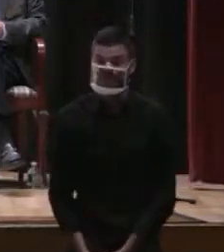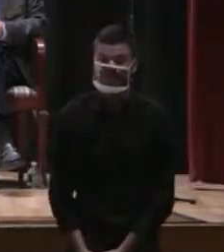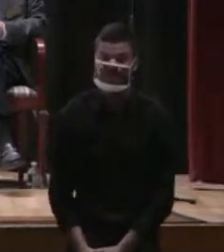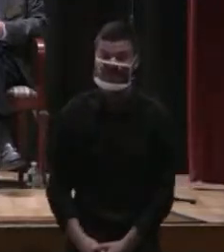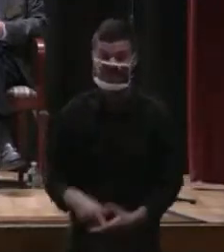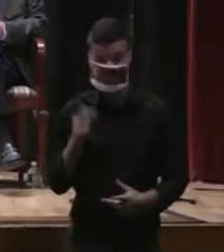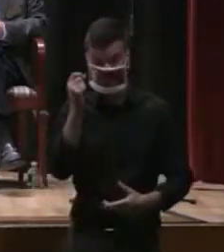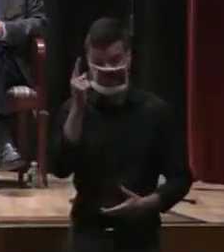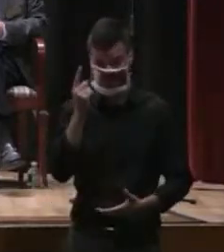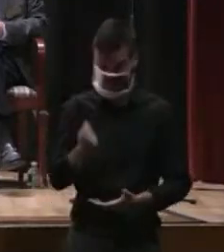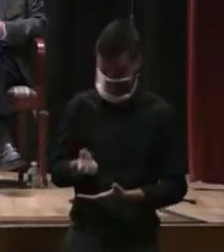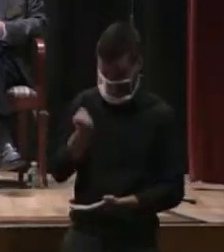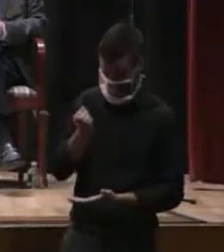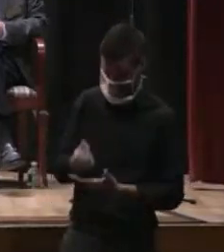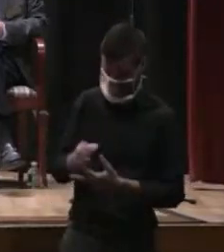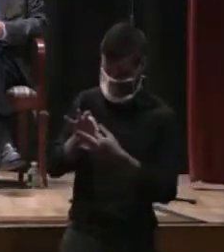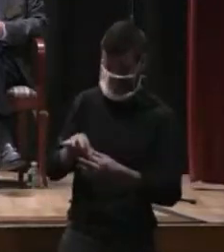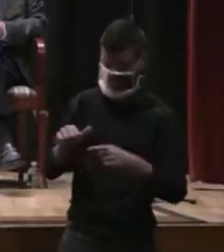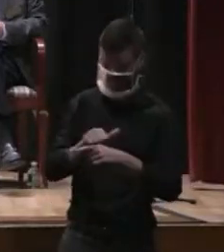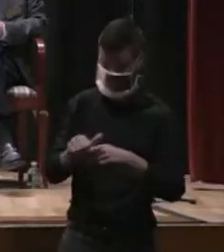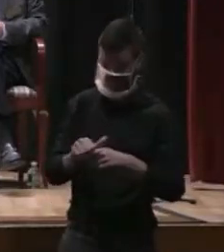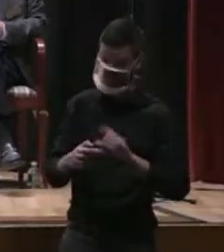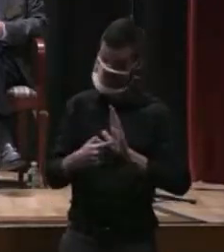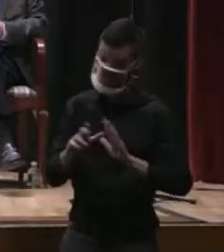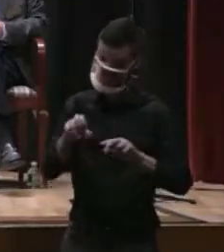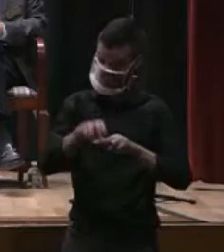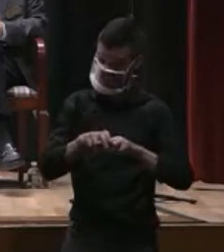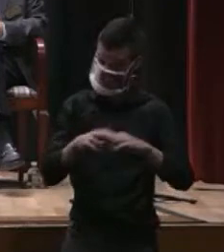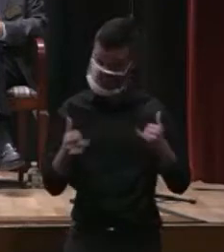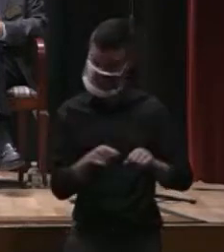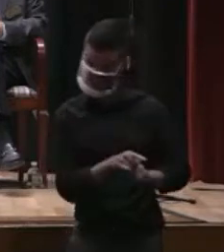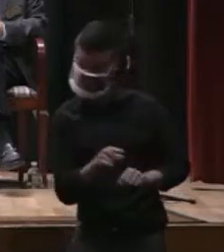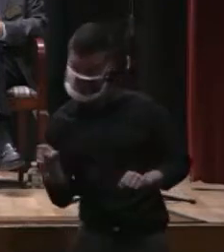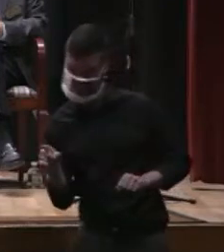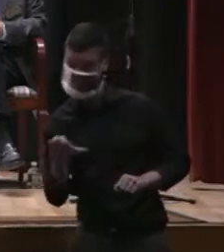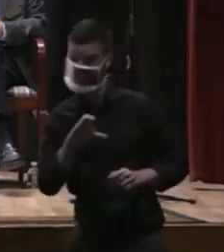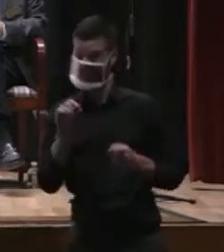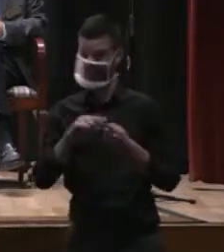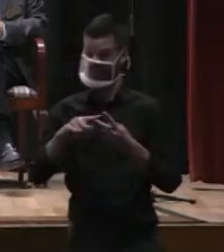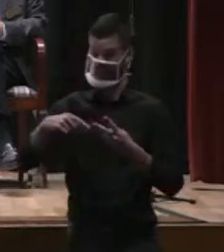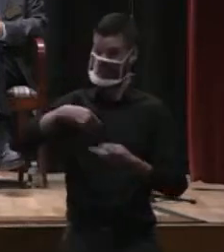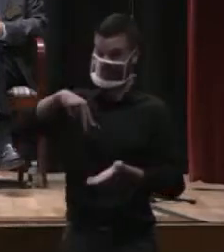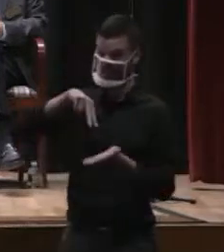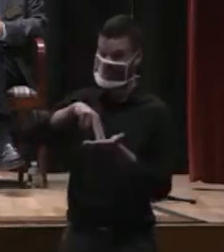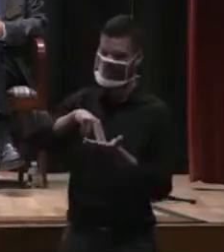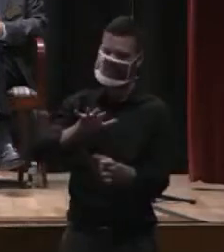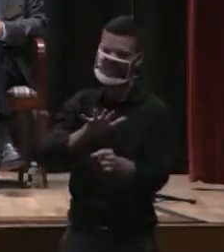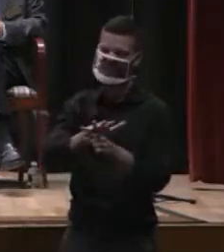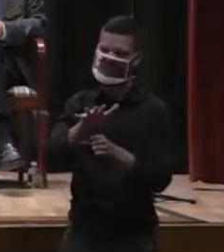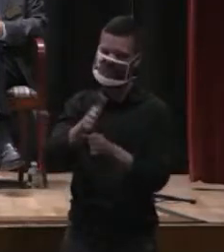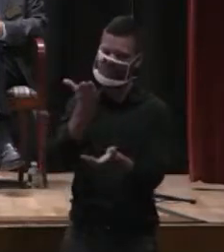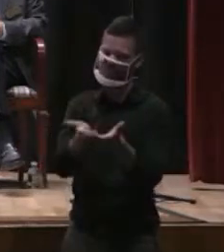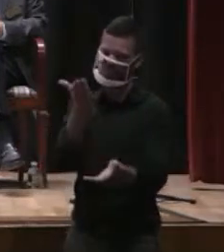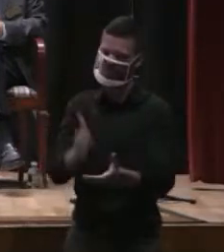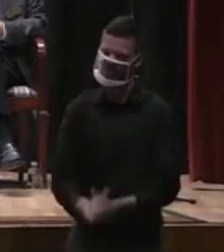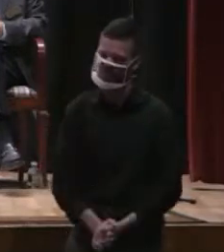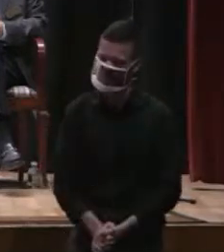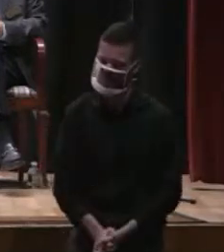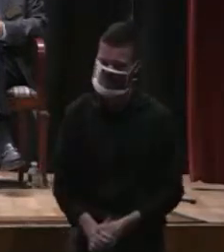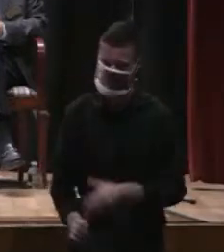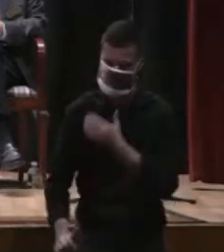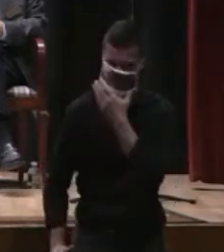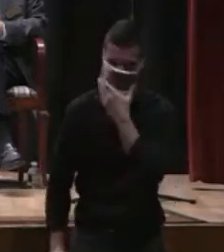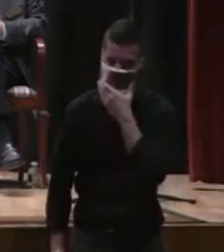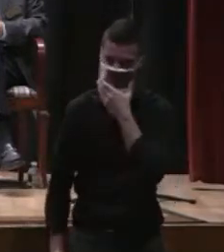But evidence-based practice says that the seat that you're sitting in right now and me standing up here is enough proof.